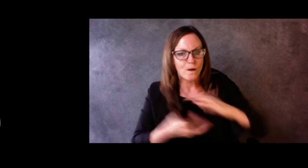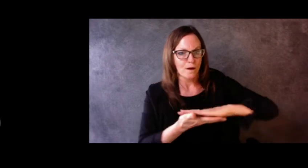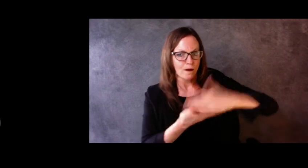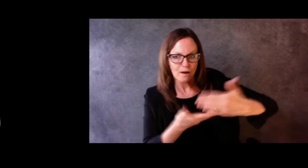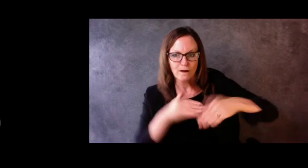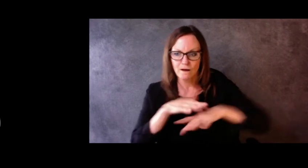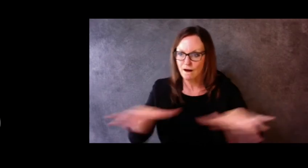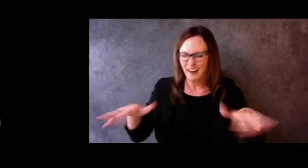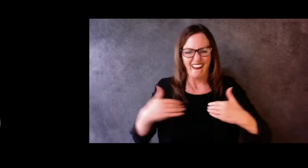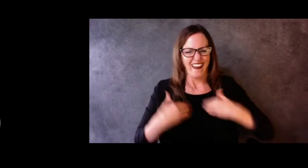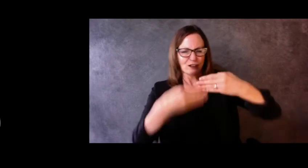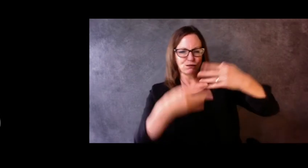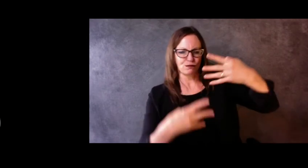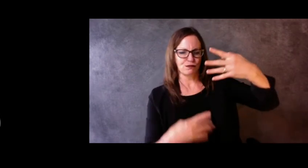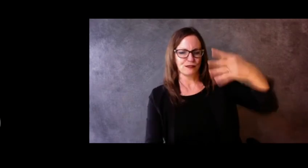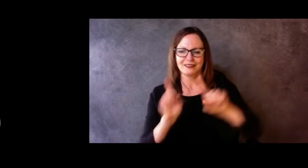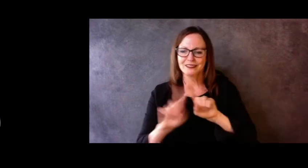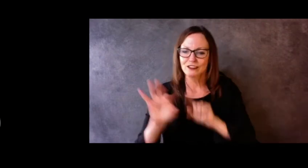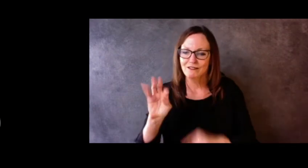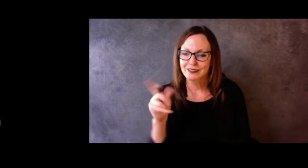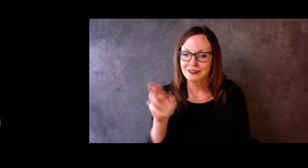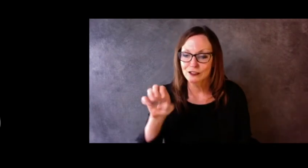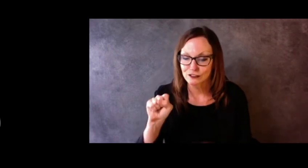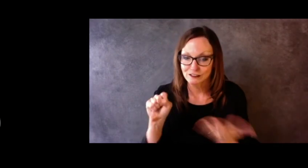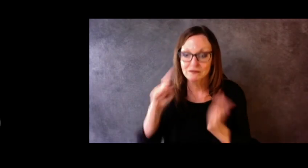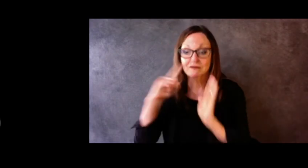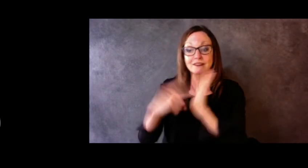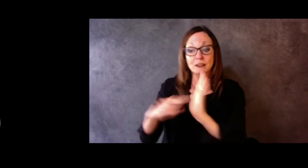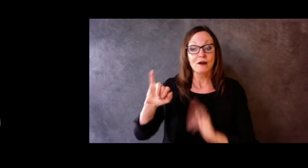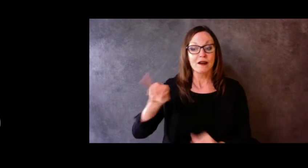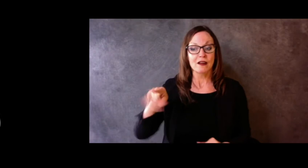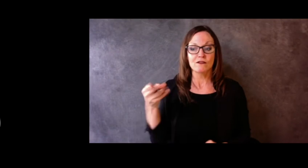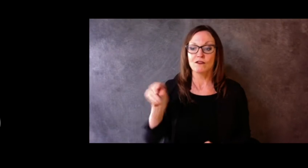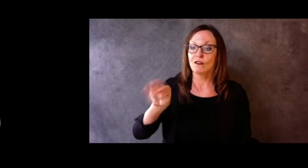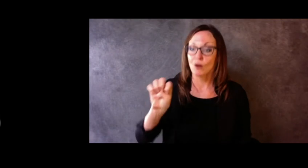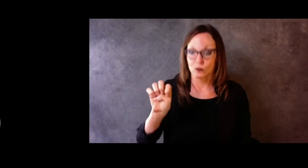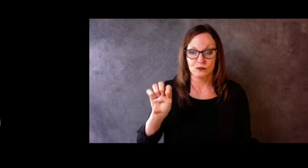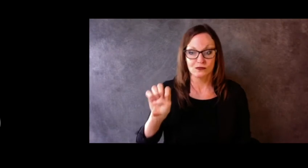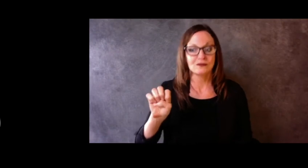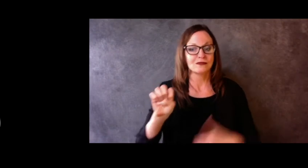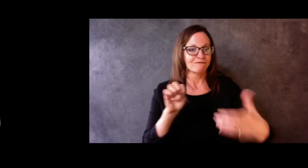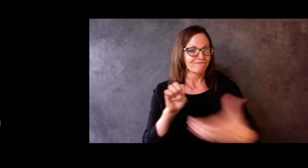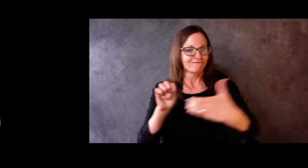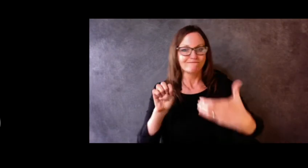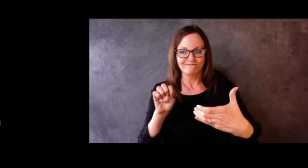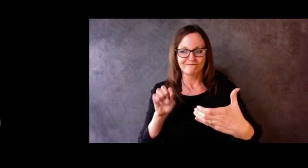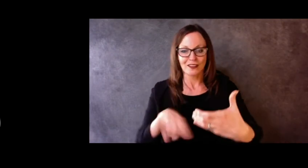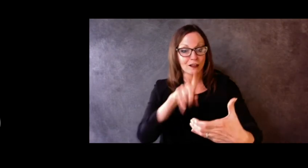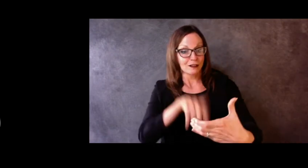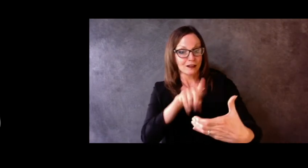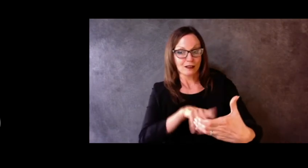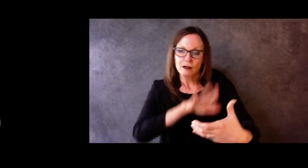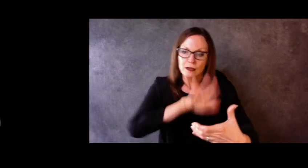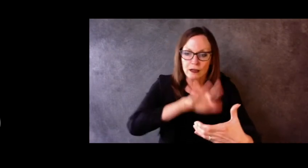sound processors. Apple initially created the Bluetooth technology for made for iPhone hearing aids to solve for one single problem: